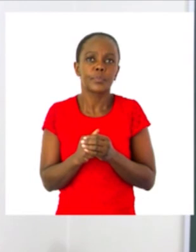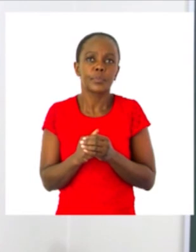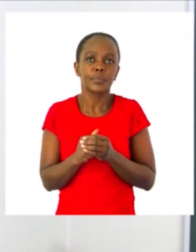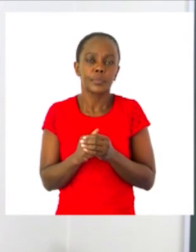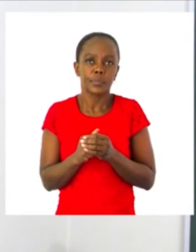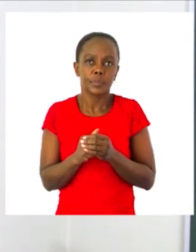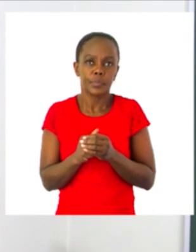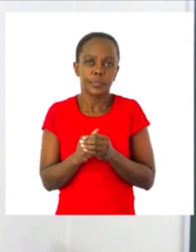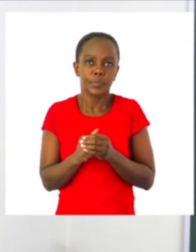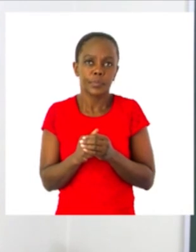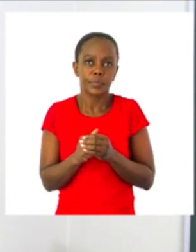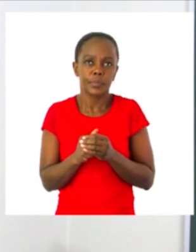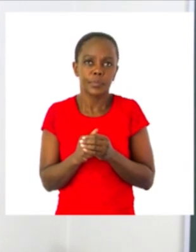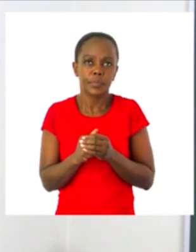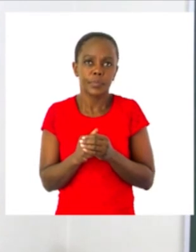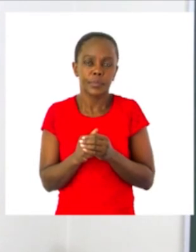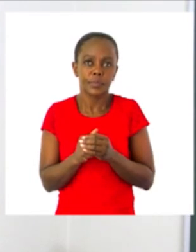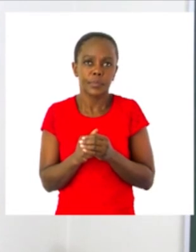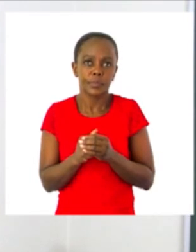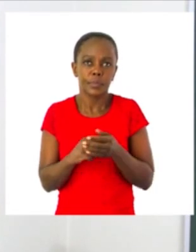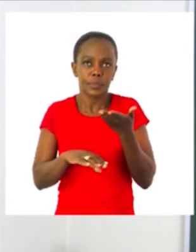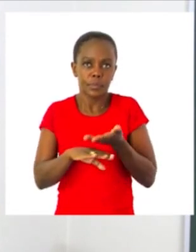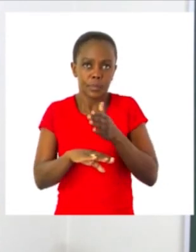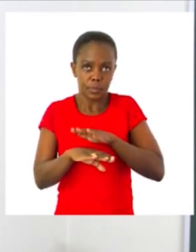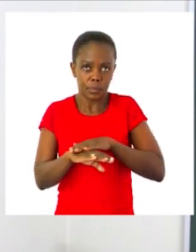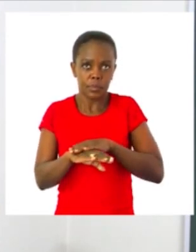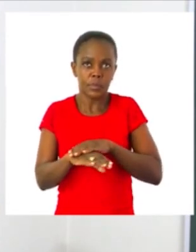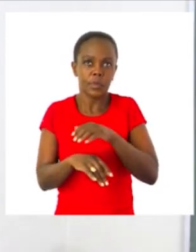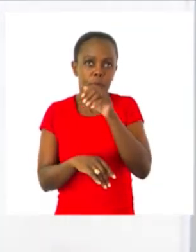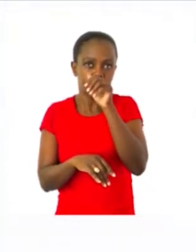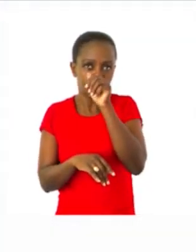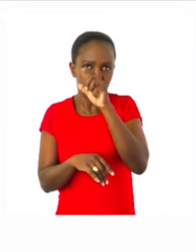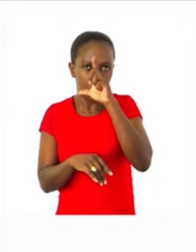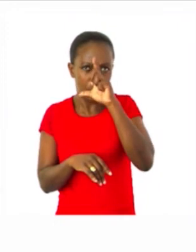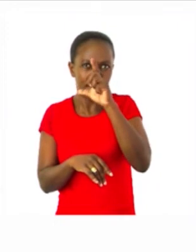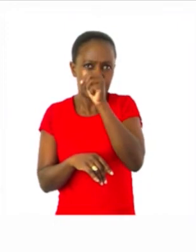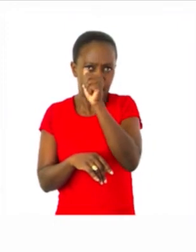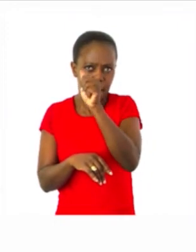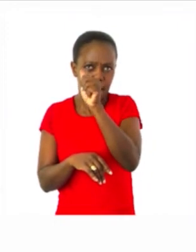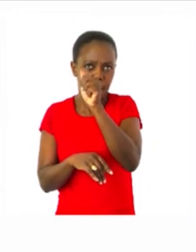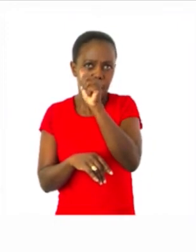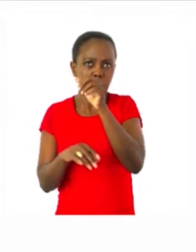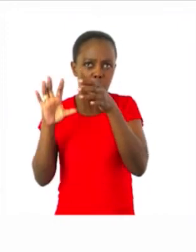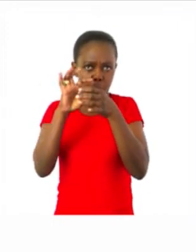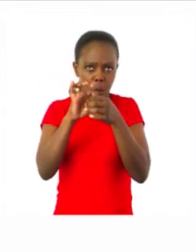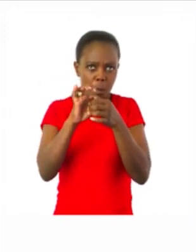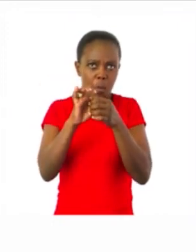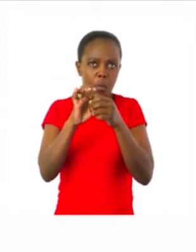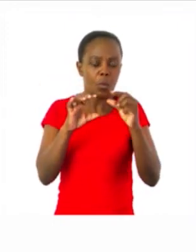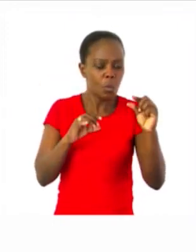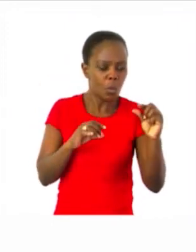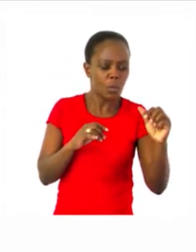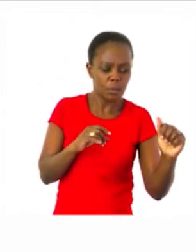your letters. There's an example there with the capital letter A. It is matched to the small